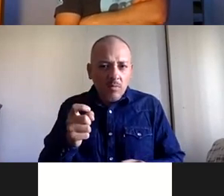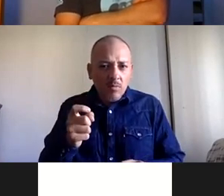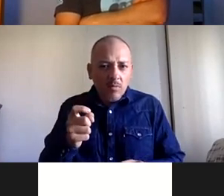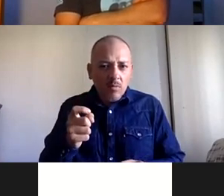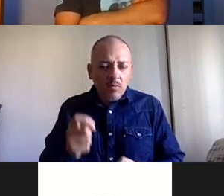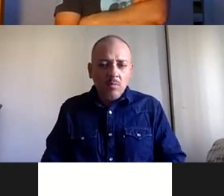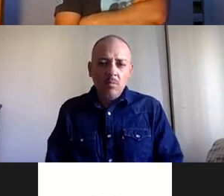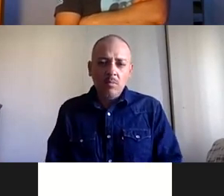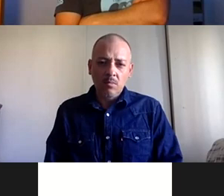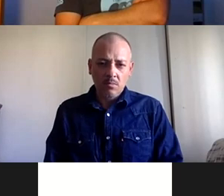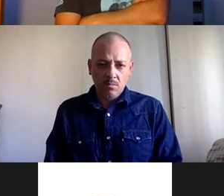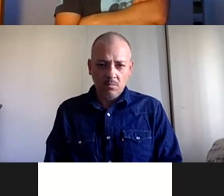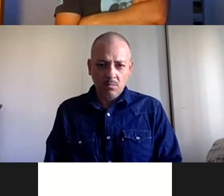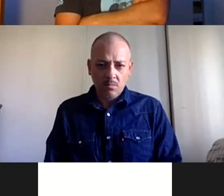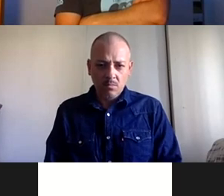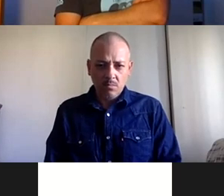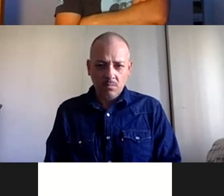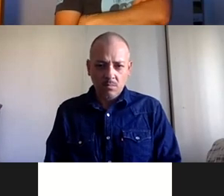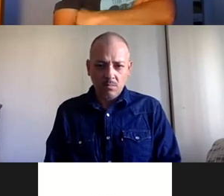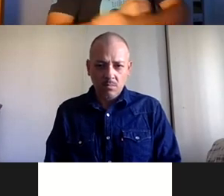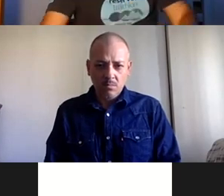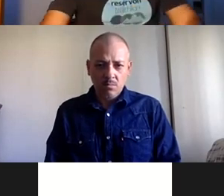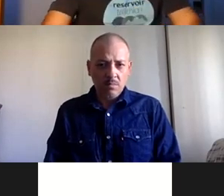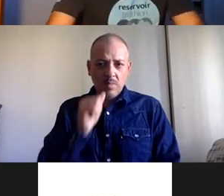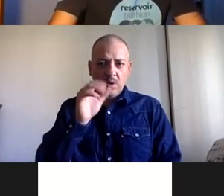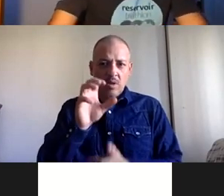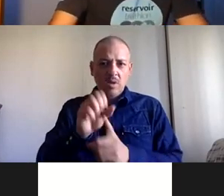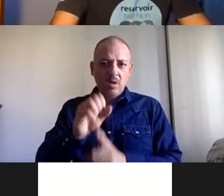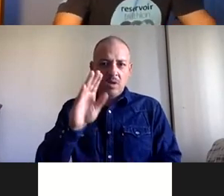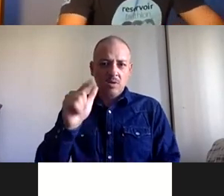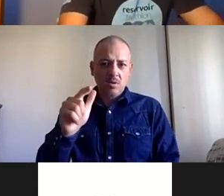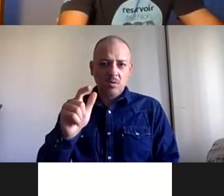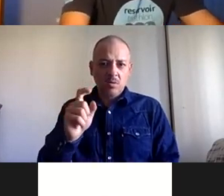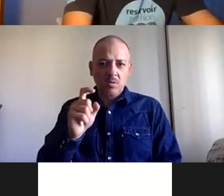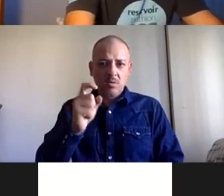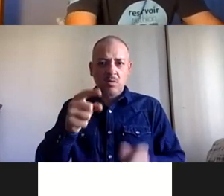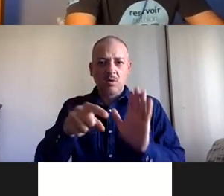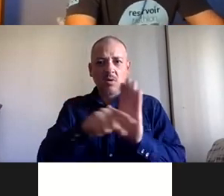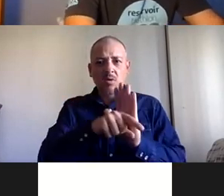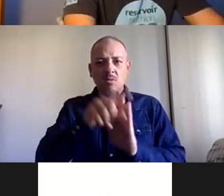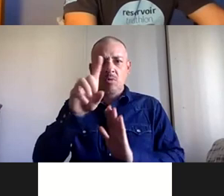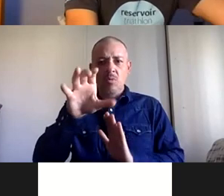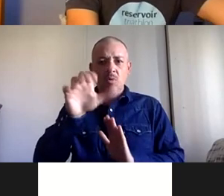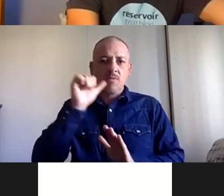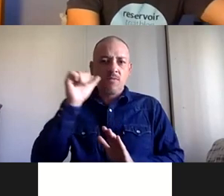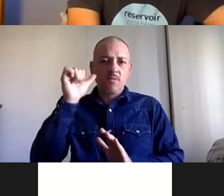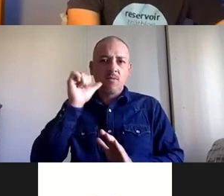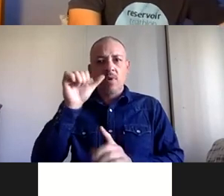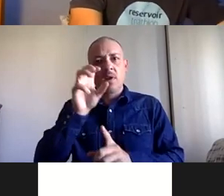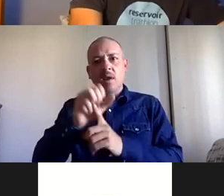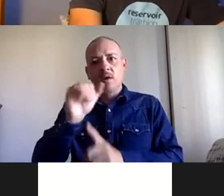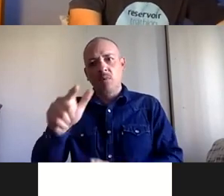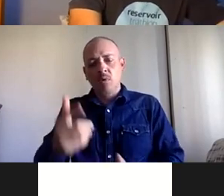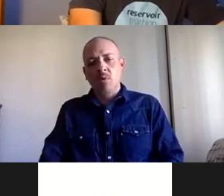for example, not catching this ball. For example, give it -100 for not catching this ball if it does